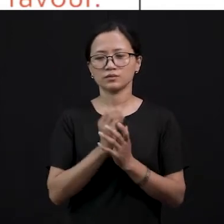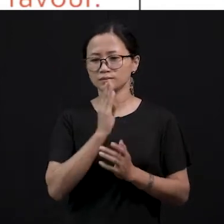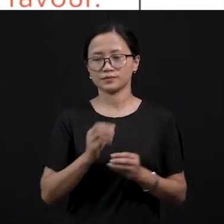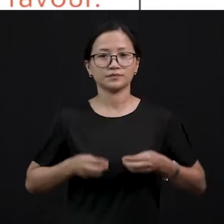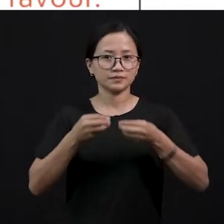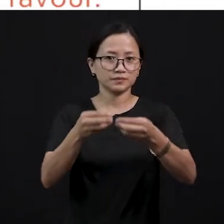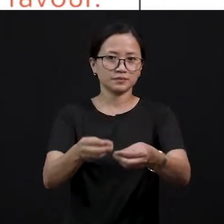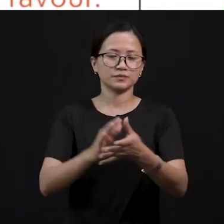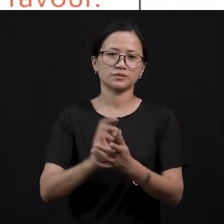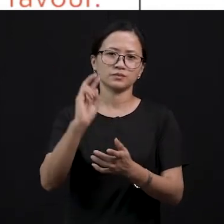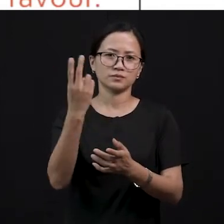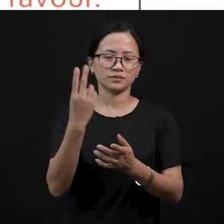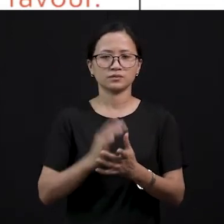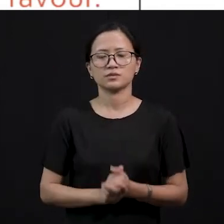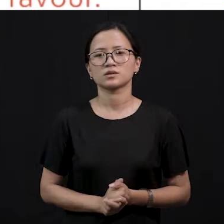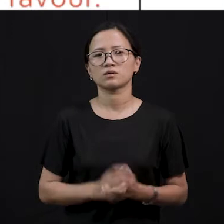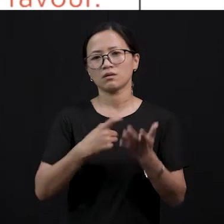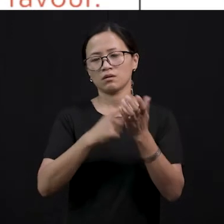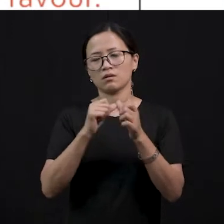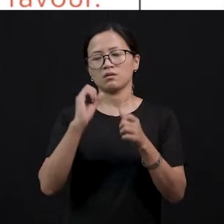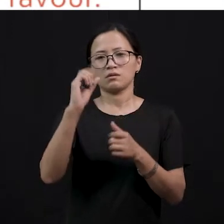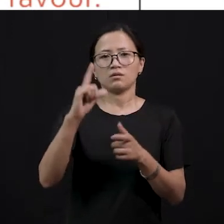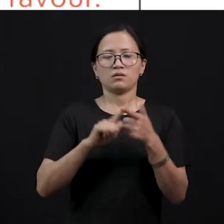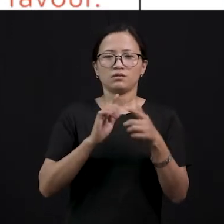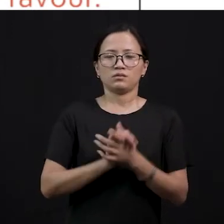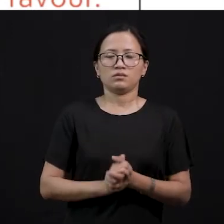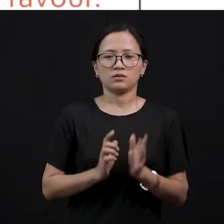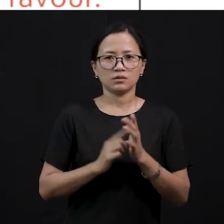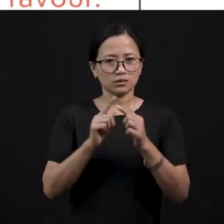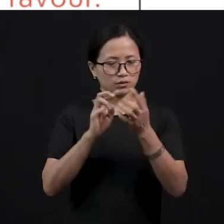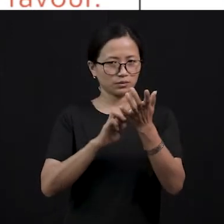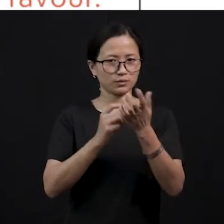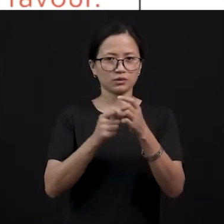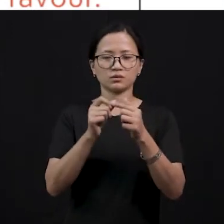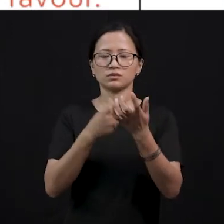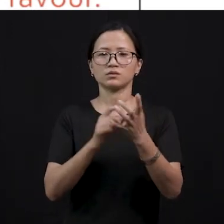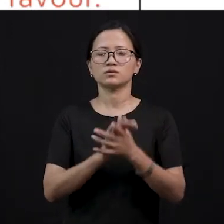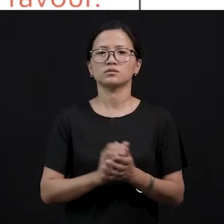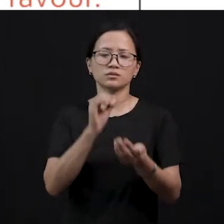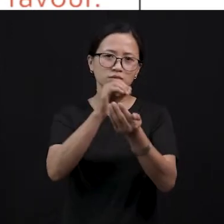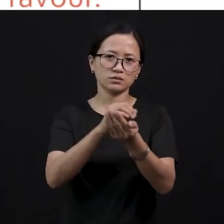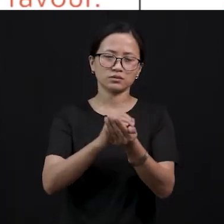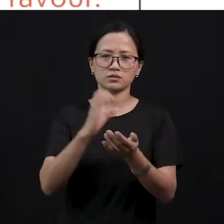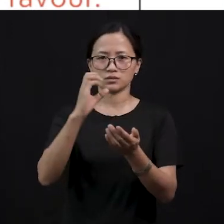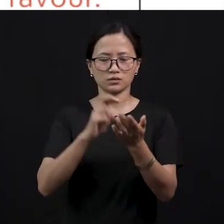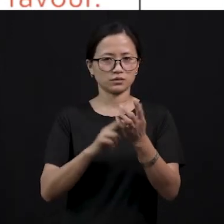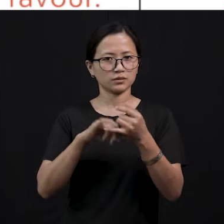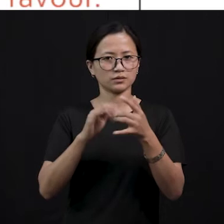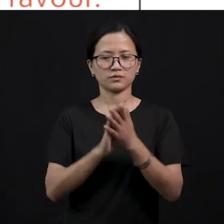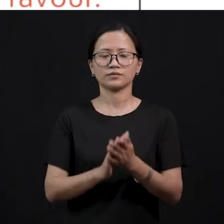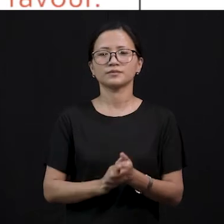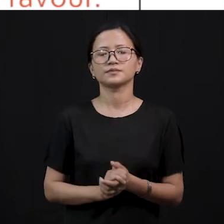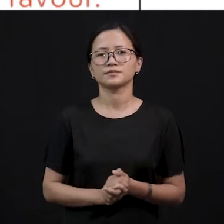given. Secondly, their role is also to empower the citizens of the country by keeping them constantly